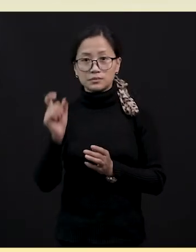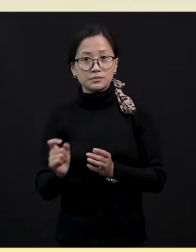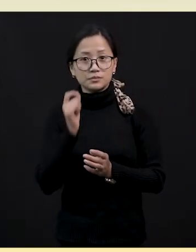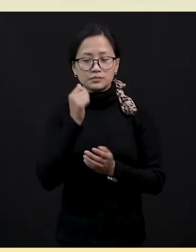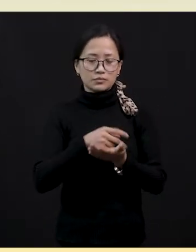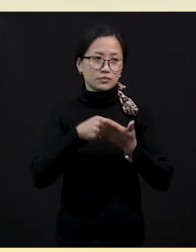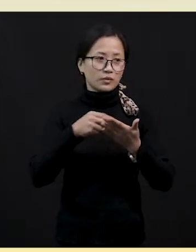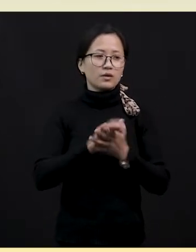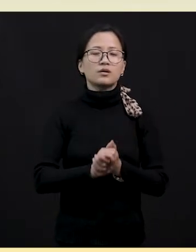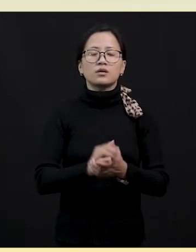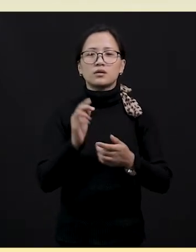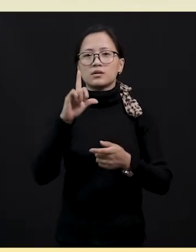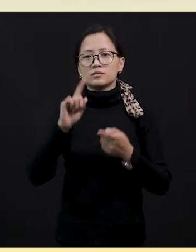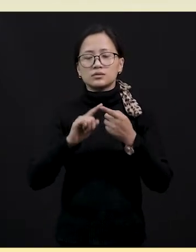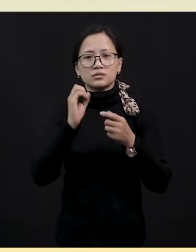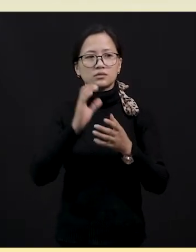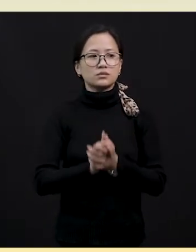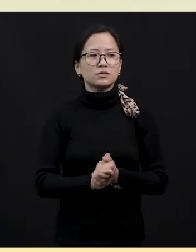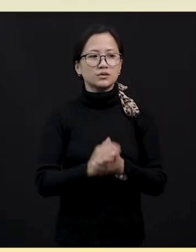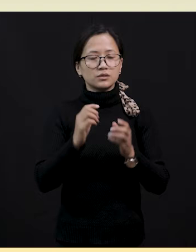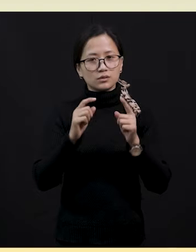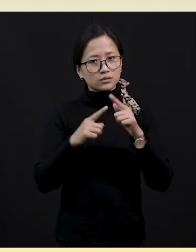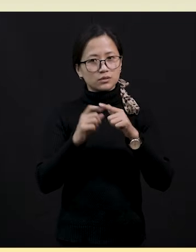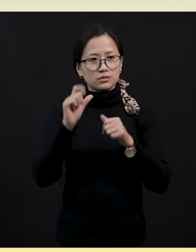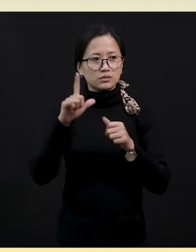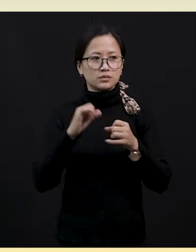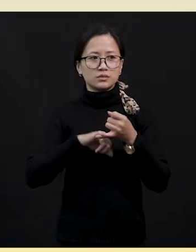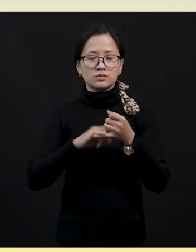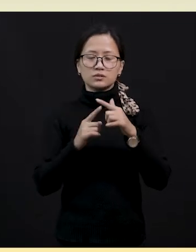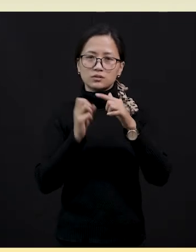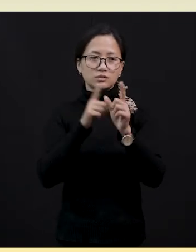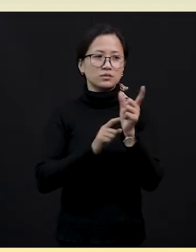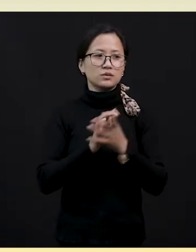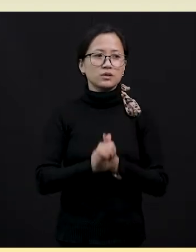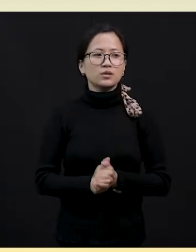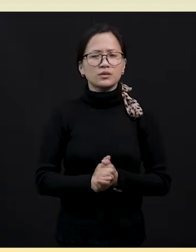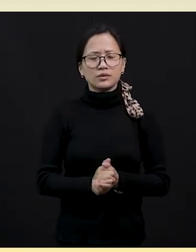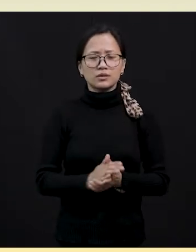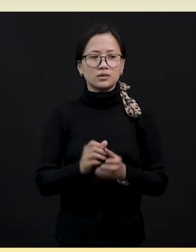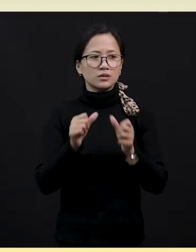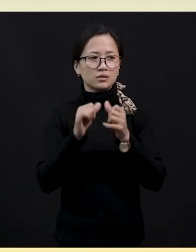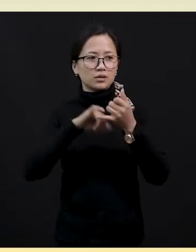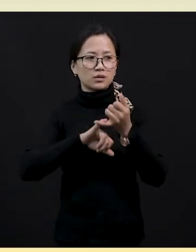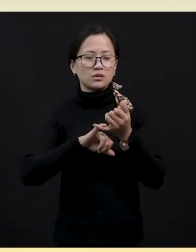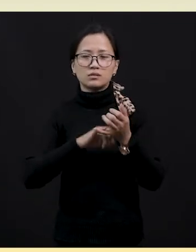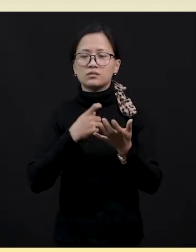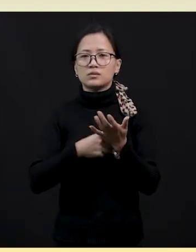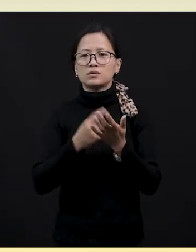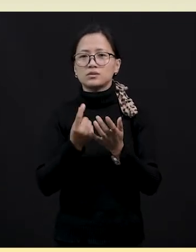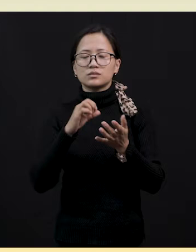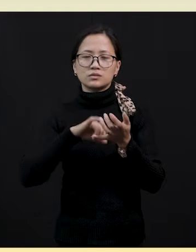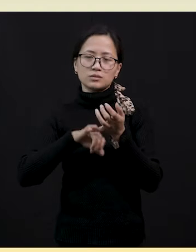is Leo, and he's an Russian author. He's always written realistic fiction. So fiction basically is something